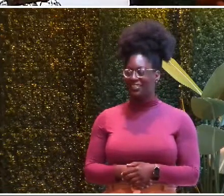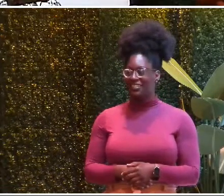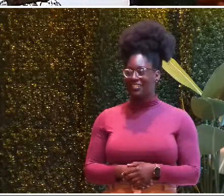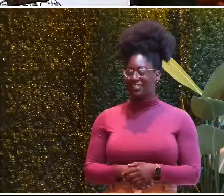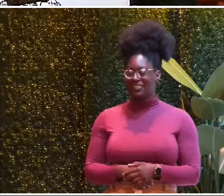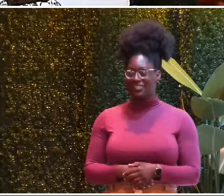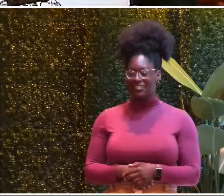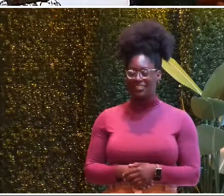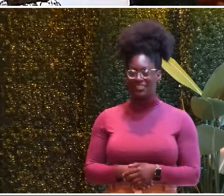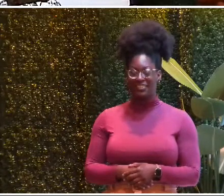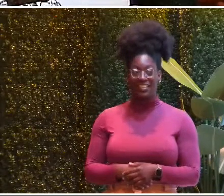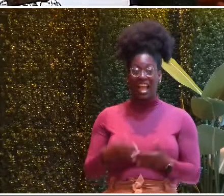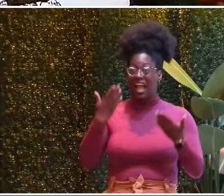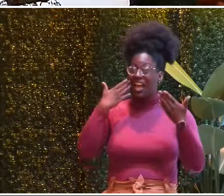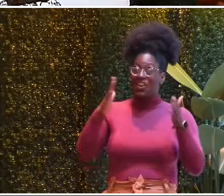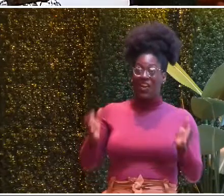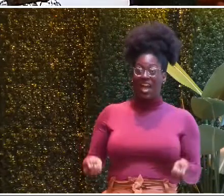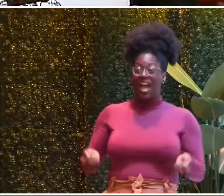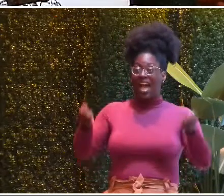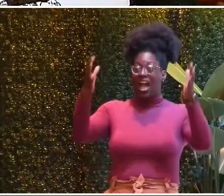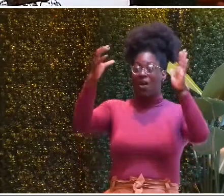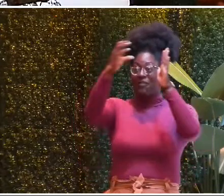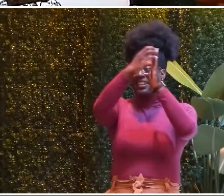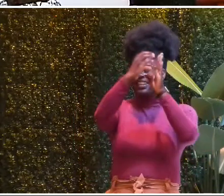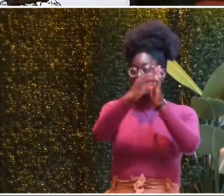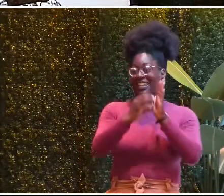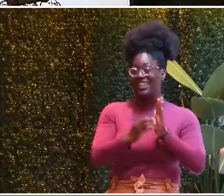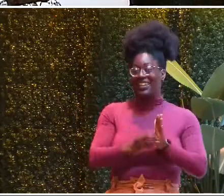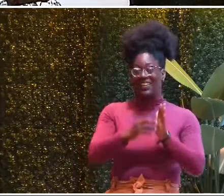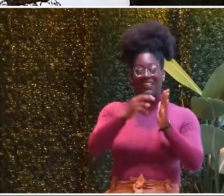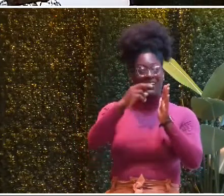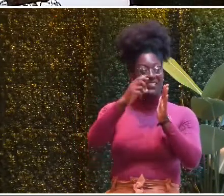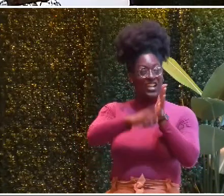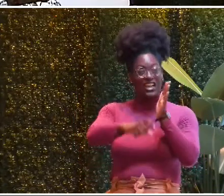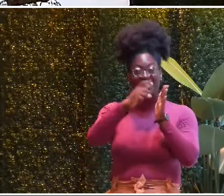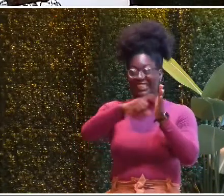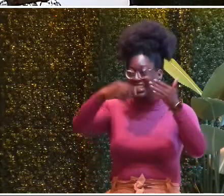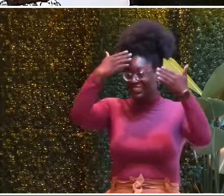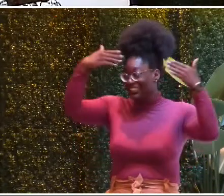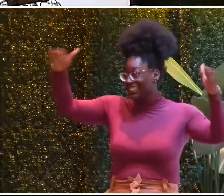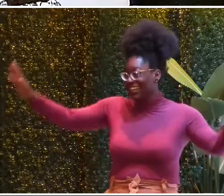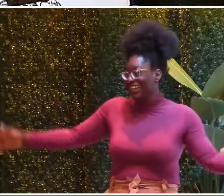I don't know how many verses it's going to be, so just prepare.